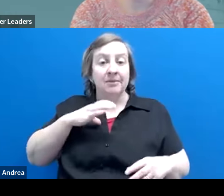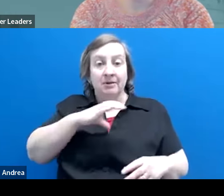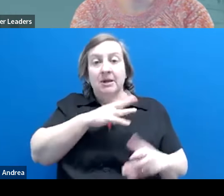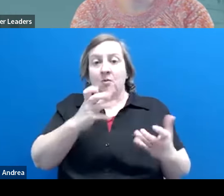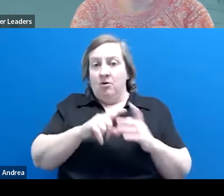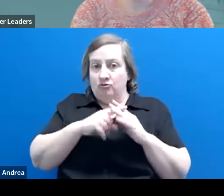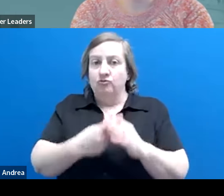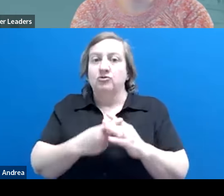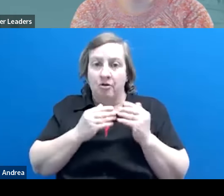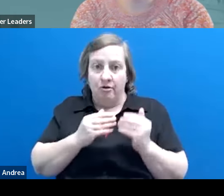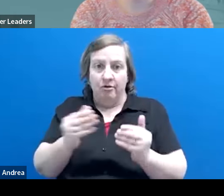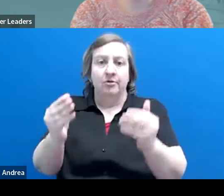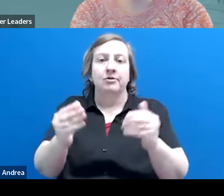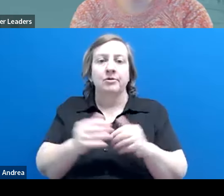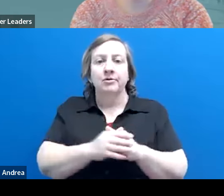started,